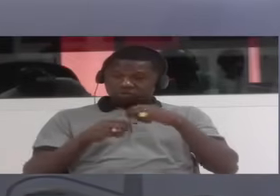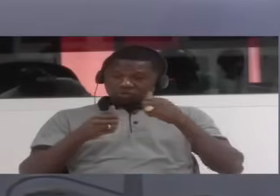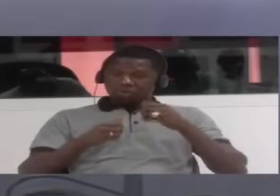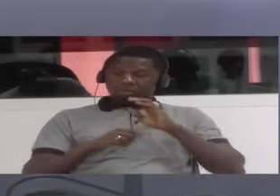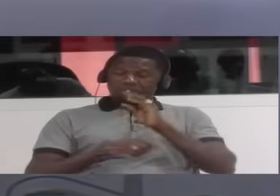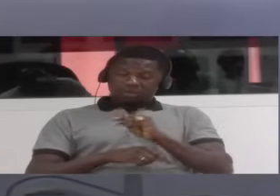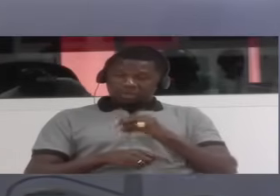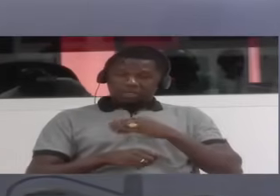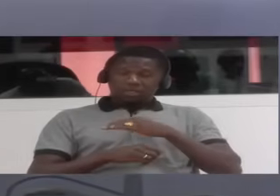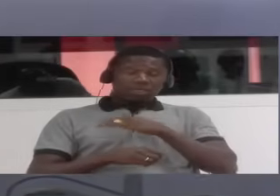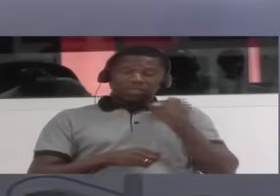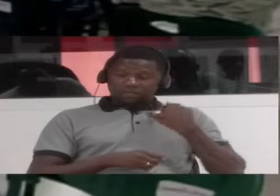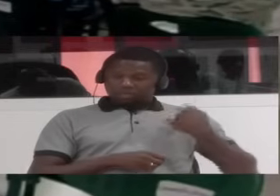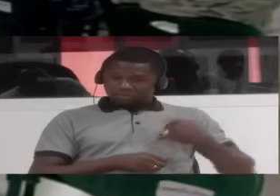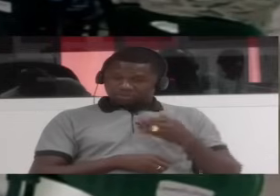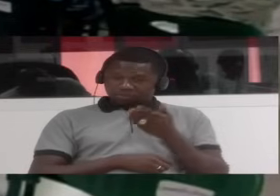Well,